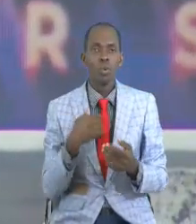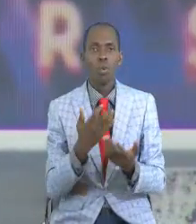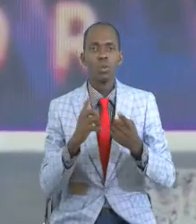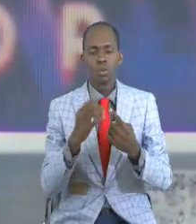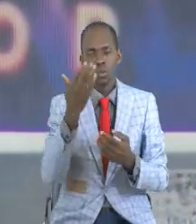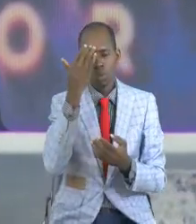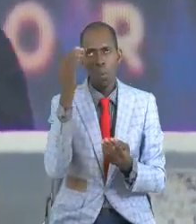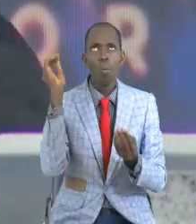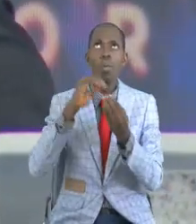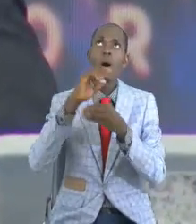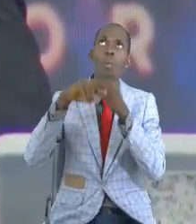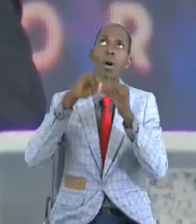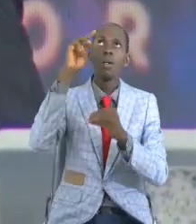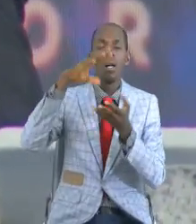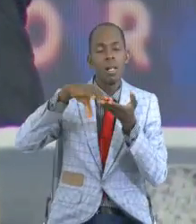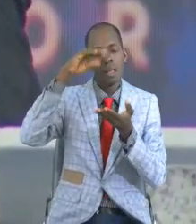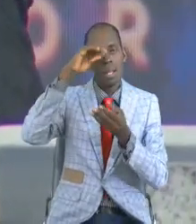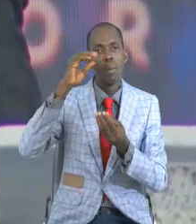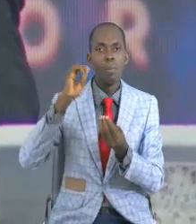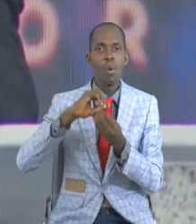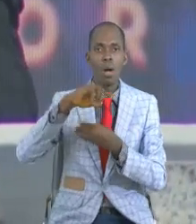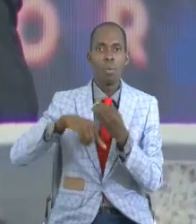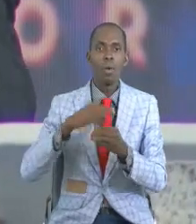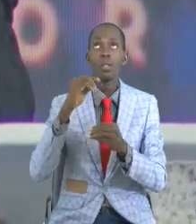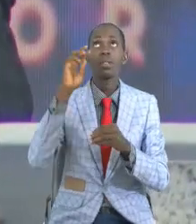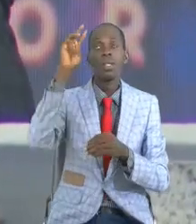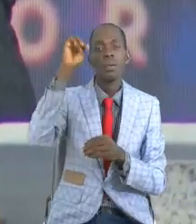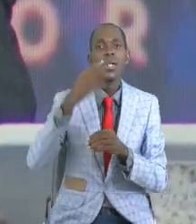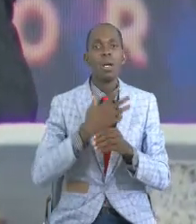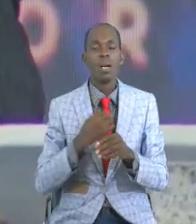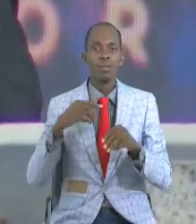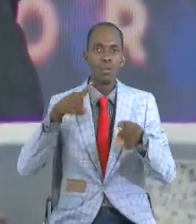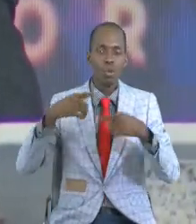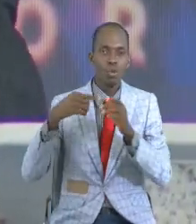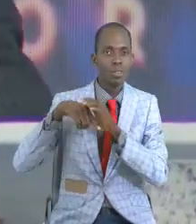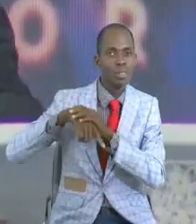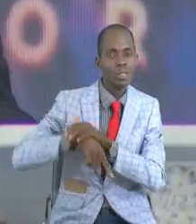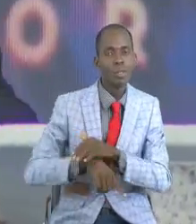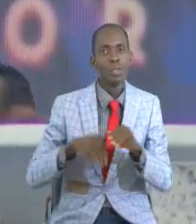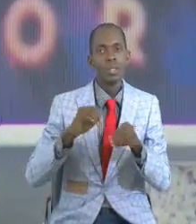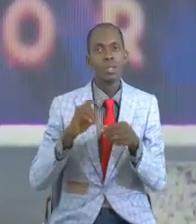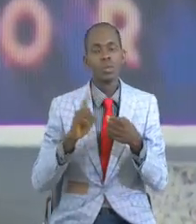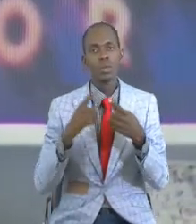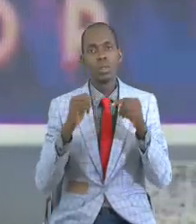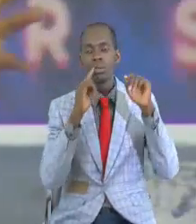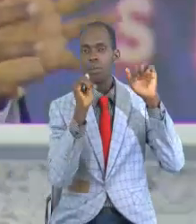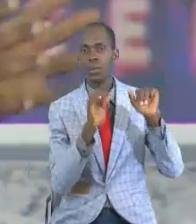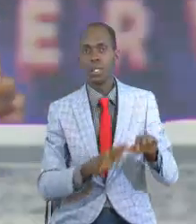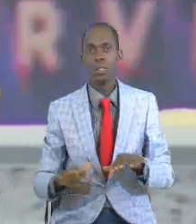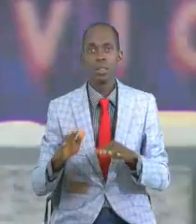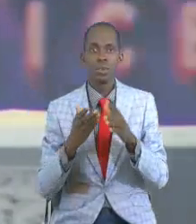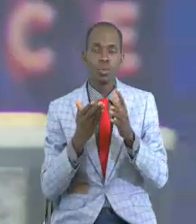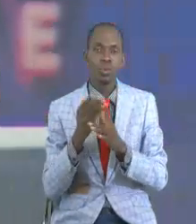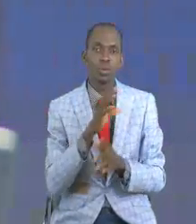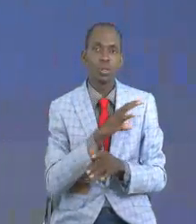learn more about him, get into the river of blessing through the Lord Jesus Christ. And I'm talking to